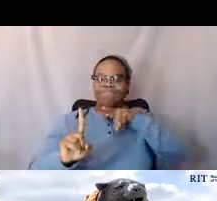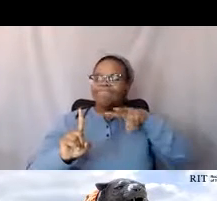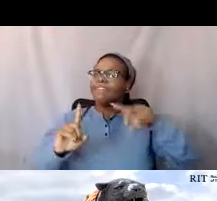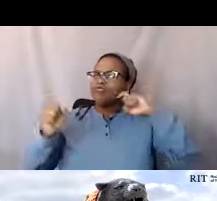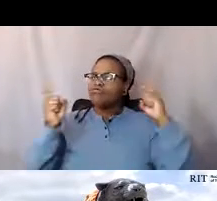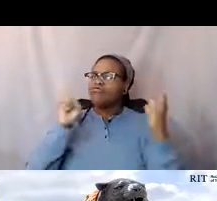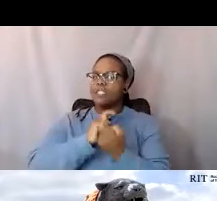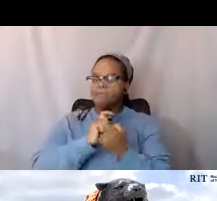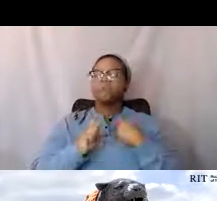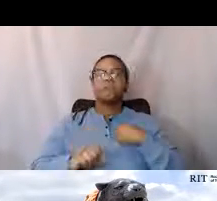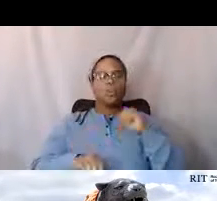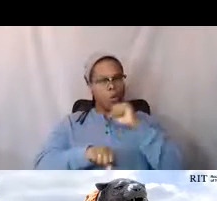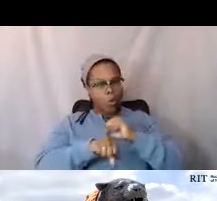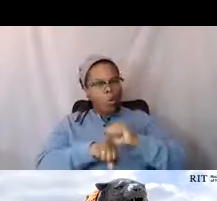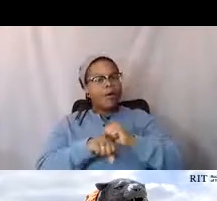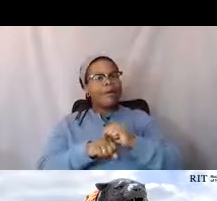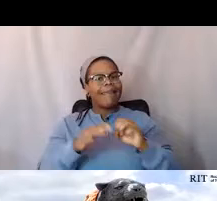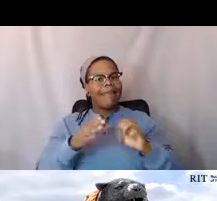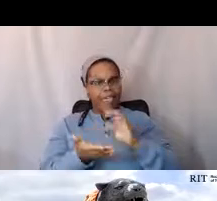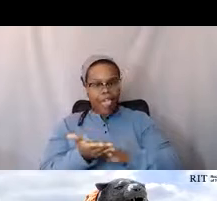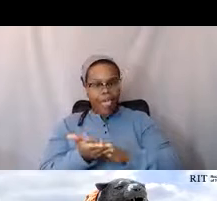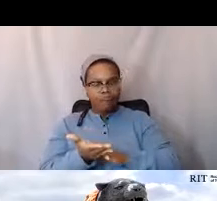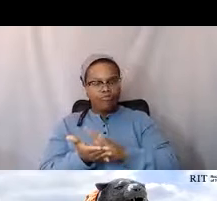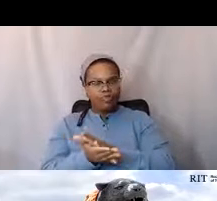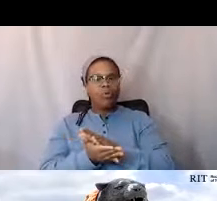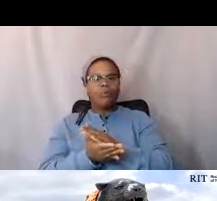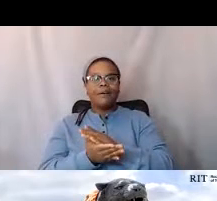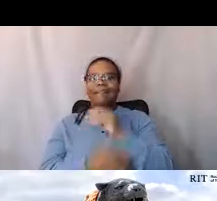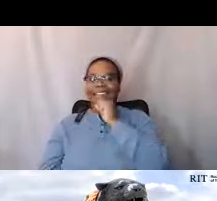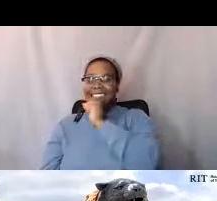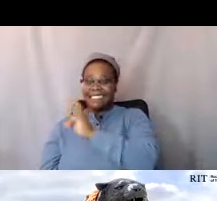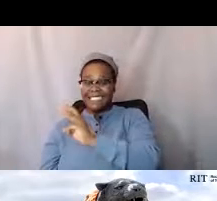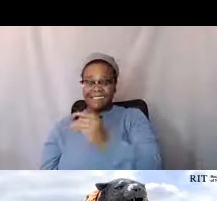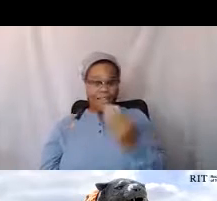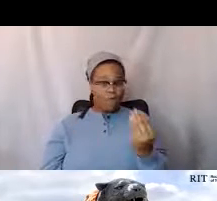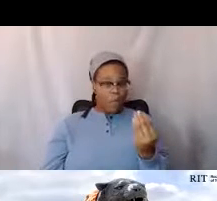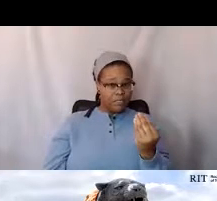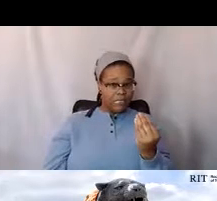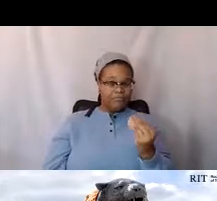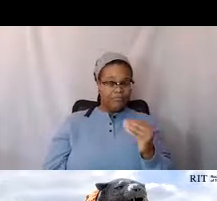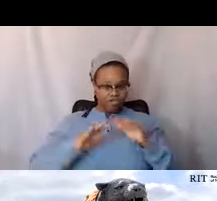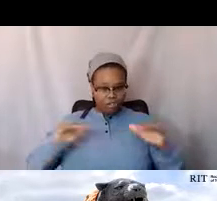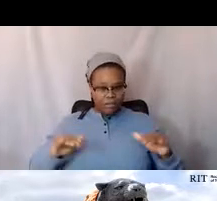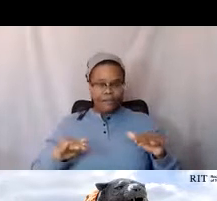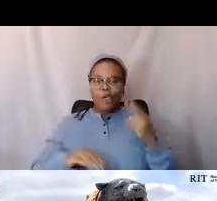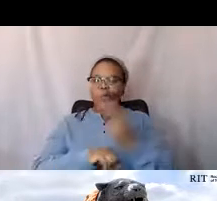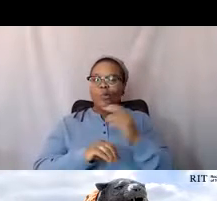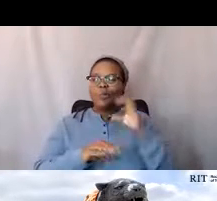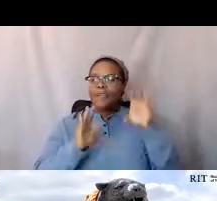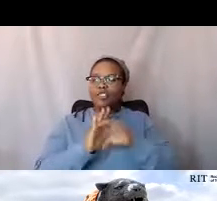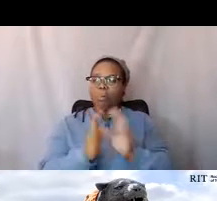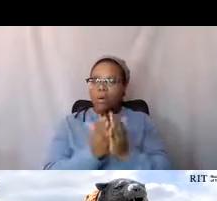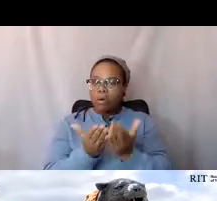worked in elementary school teaching English to children from 6 to 14 years of age. And with young children, you use picture books, right?